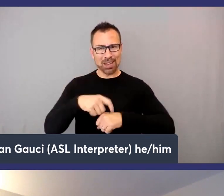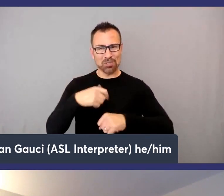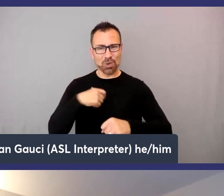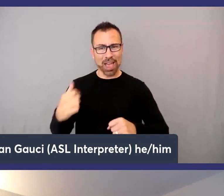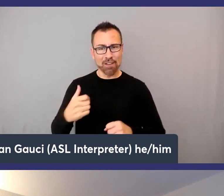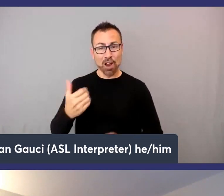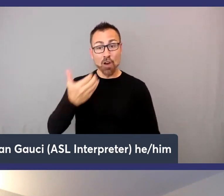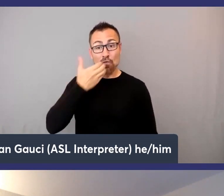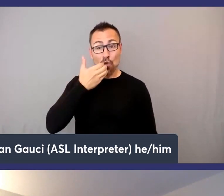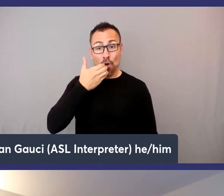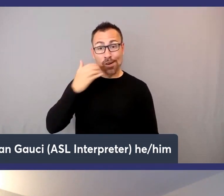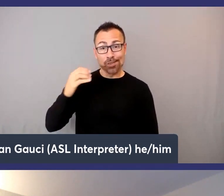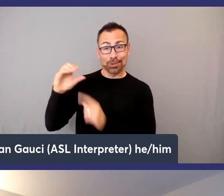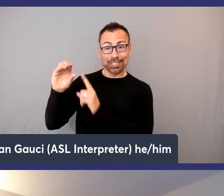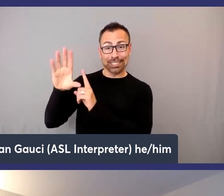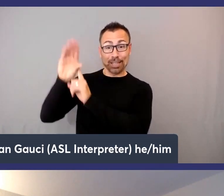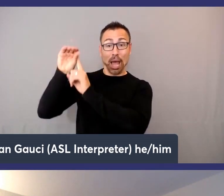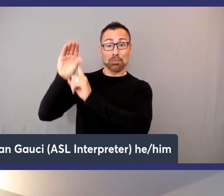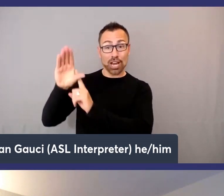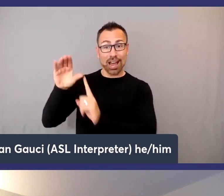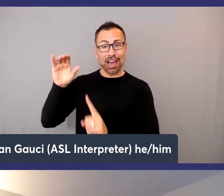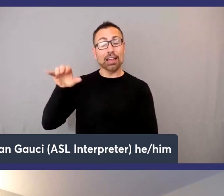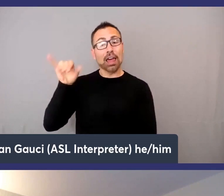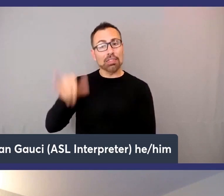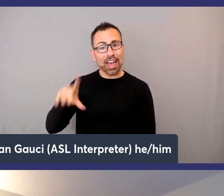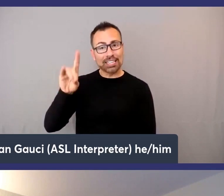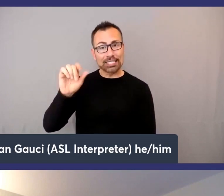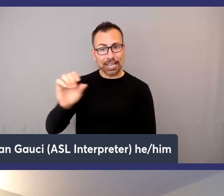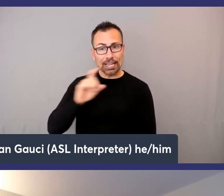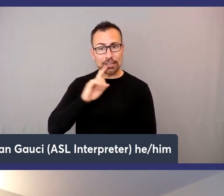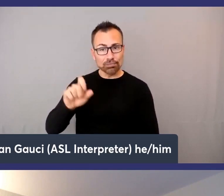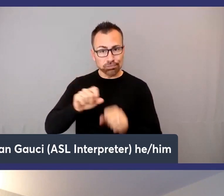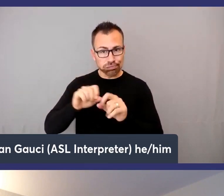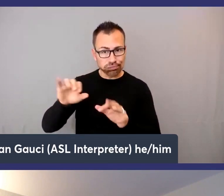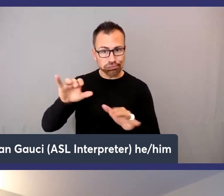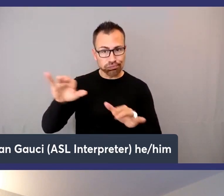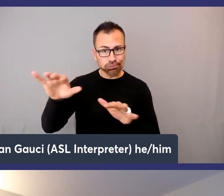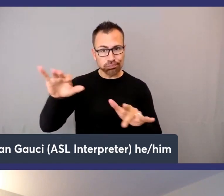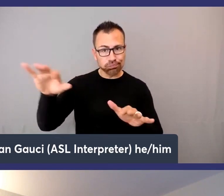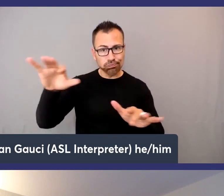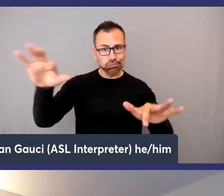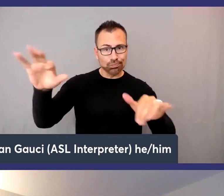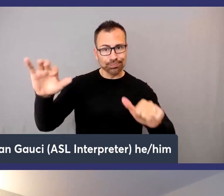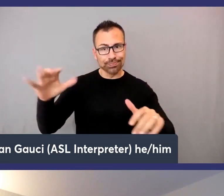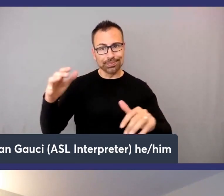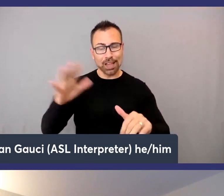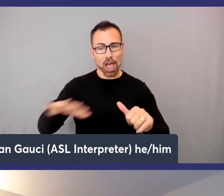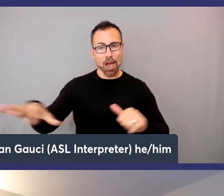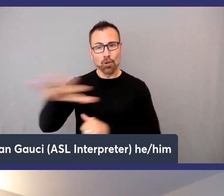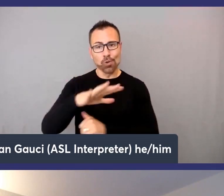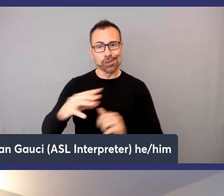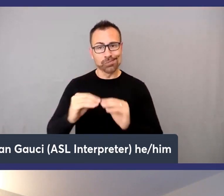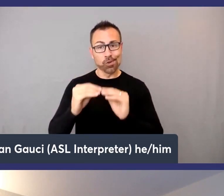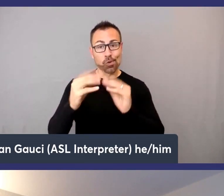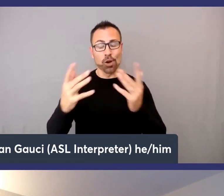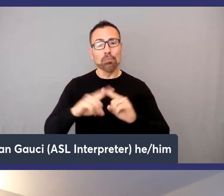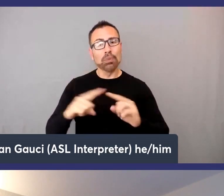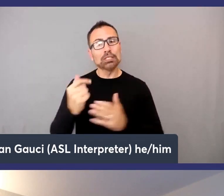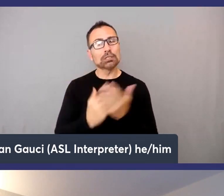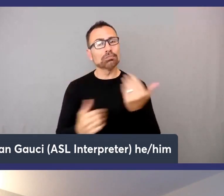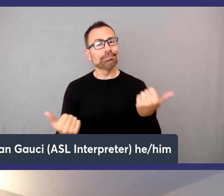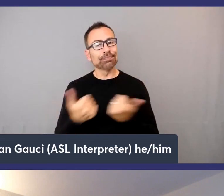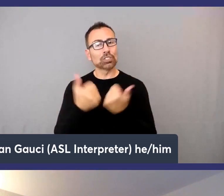snapshot, that data is proliferating everywhere, more and more. One couple of challenges with it are you have to really